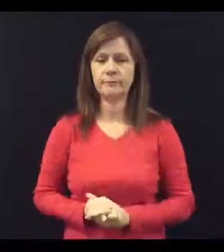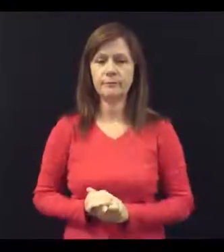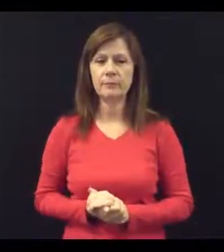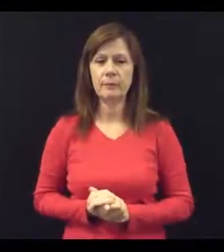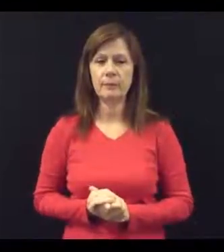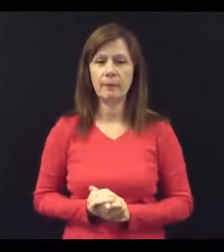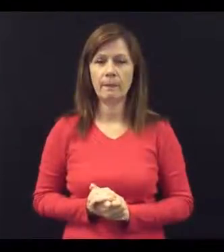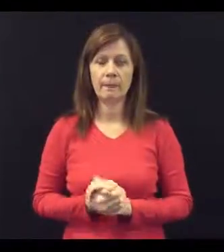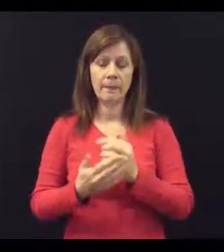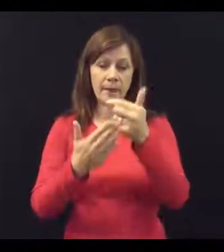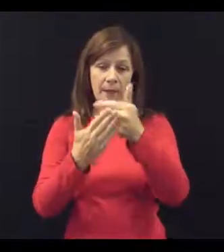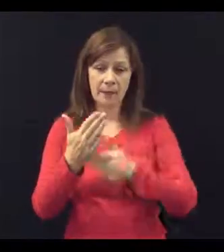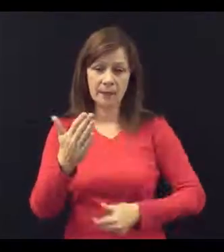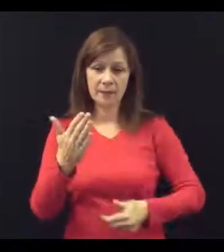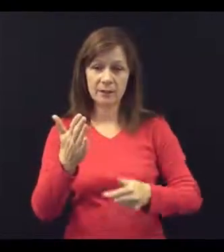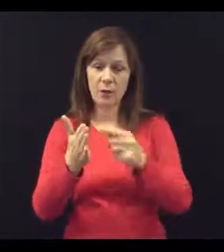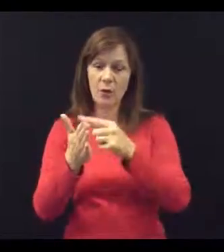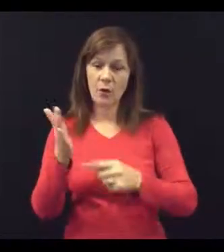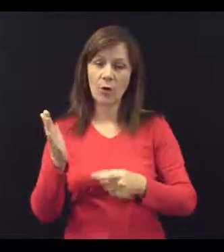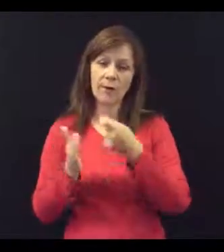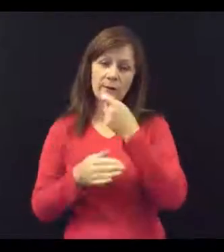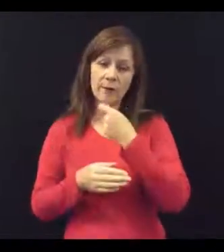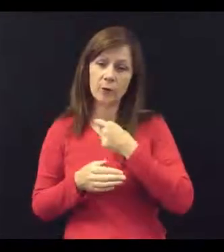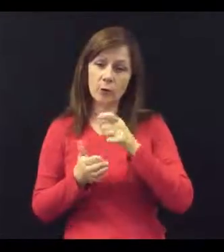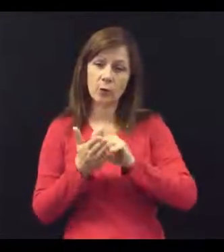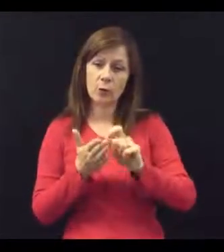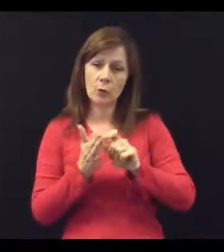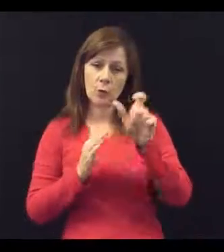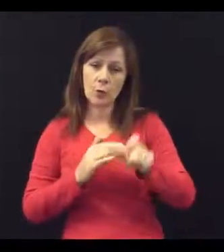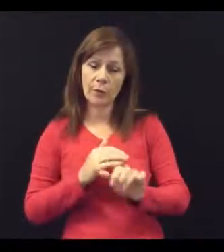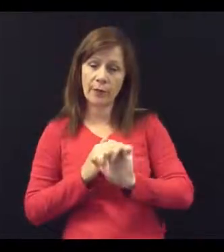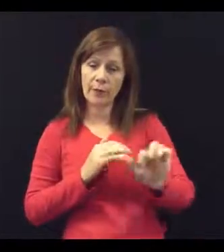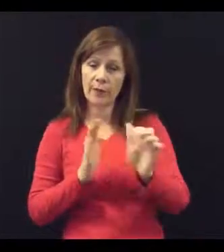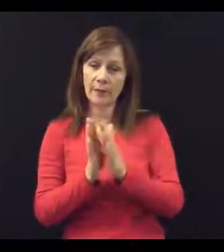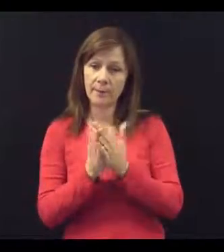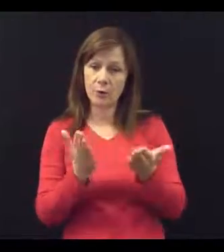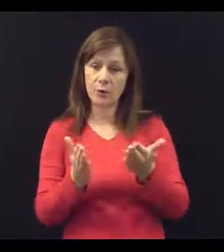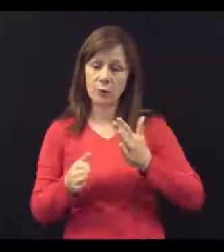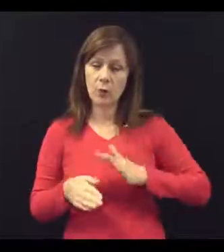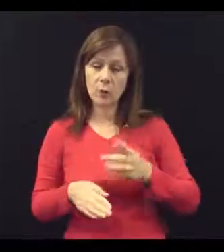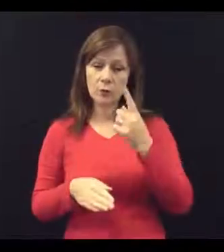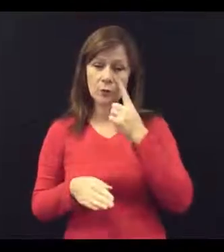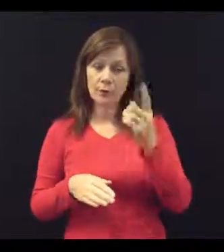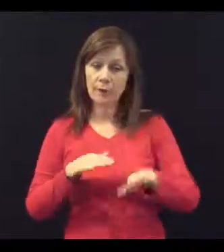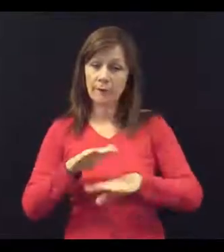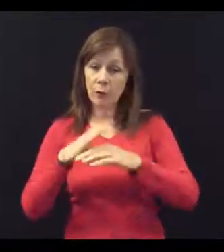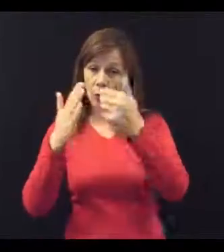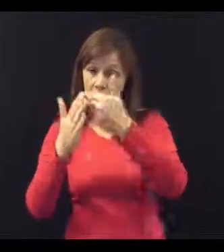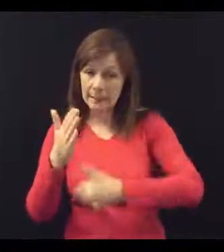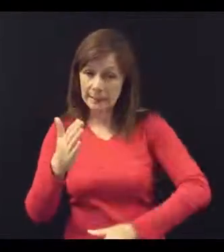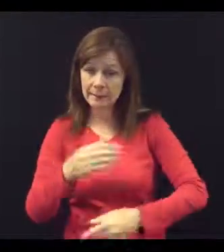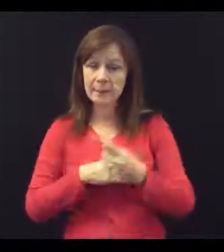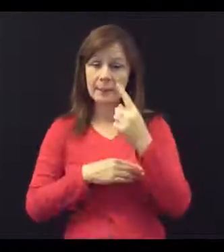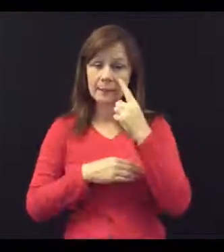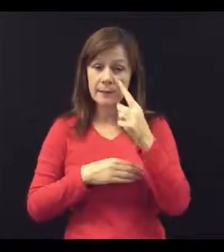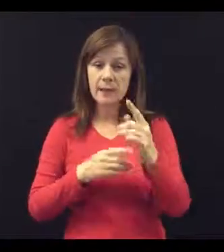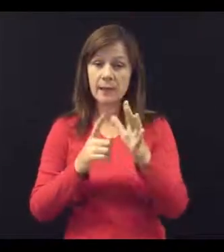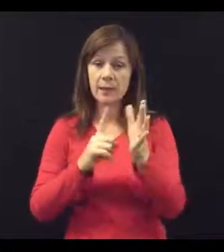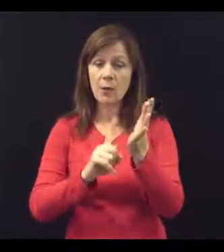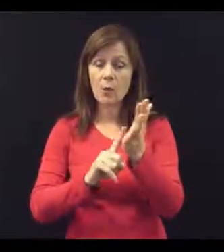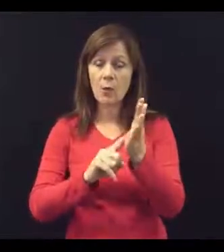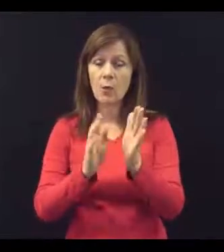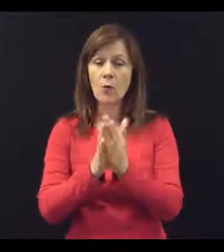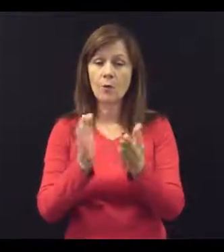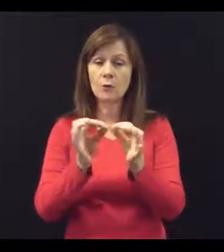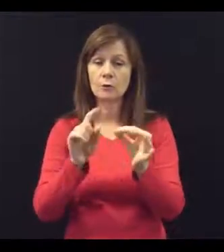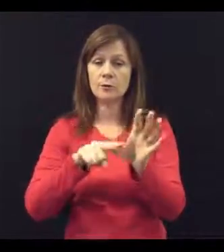screen. The list only shows some of the books by the author, however. To see the full list, tap on the See All Books By button at the bottom